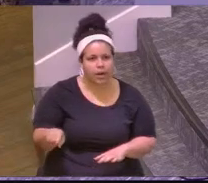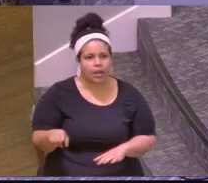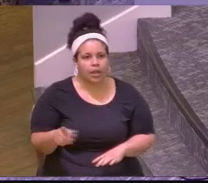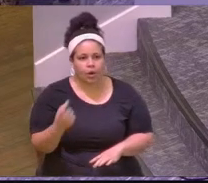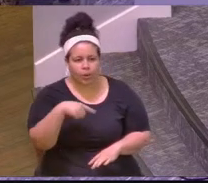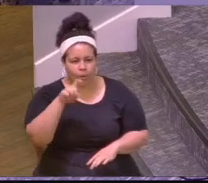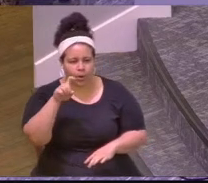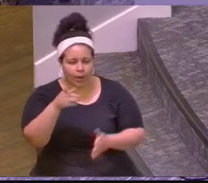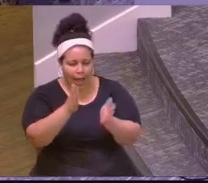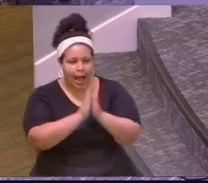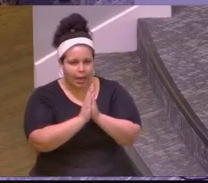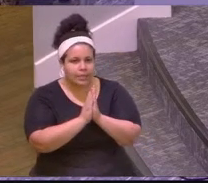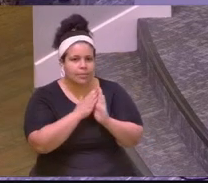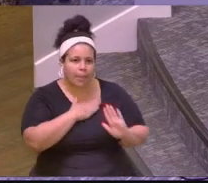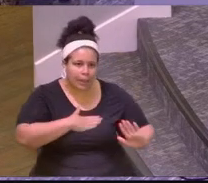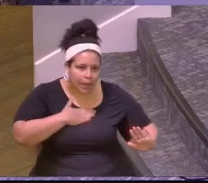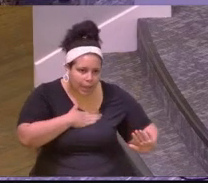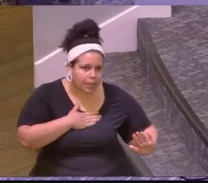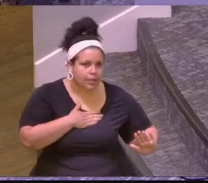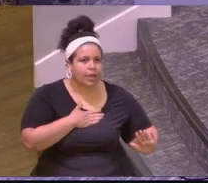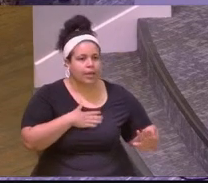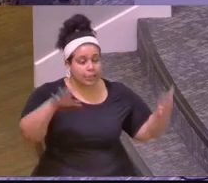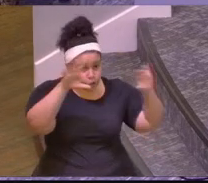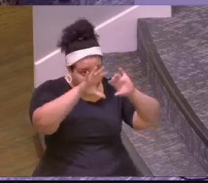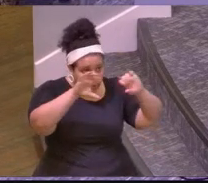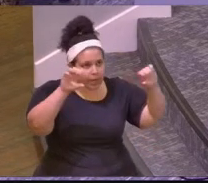Superintendent Thomas once again try to